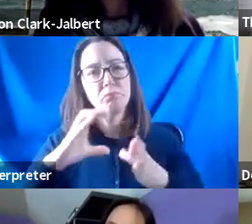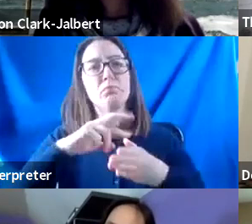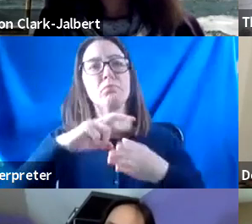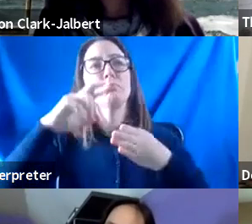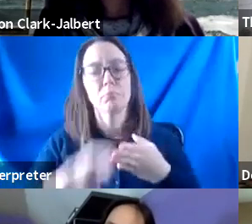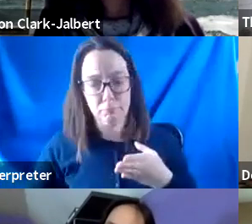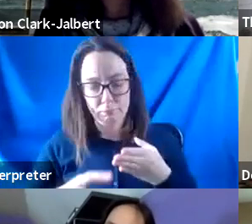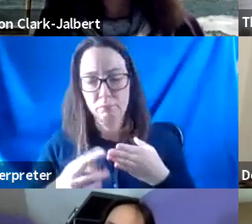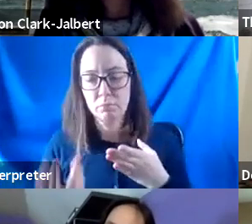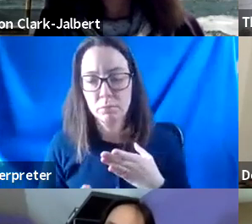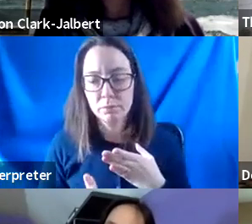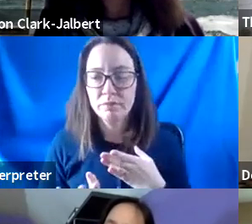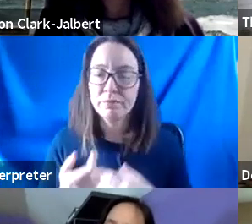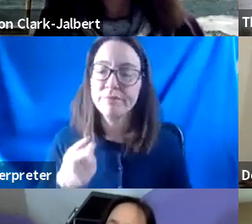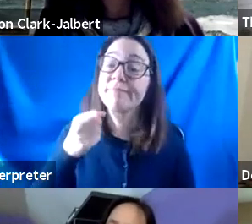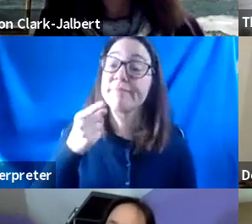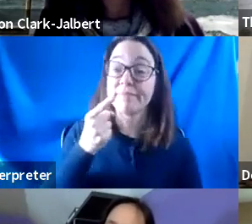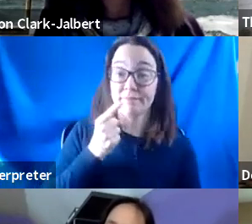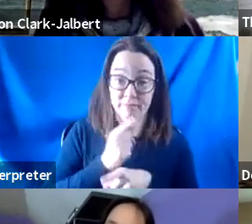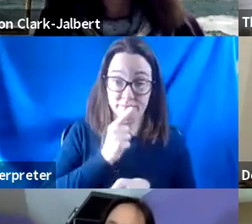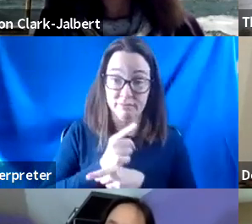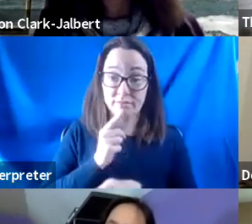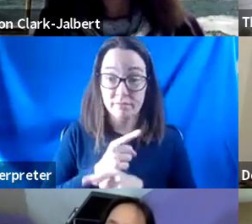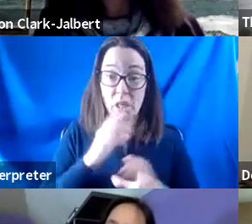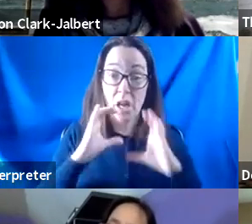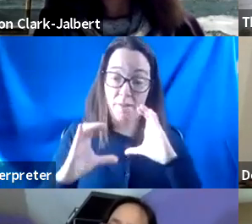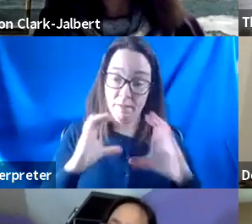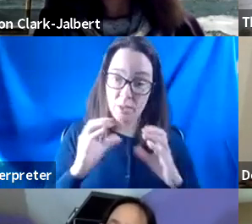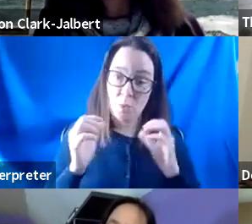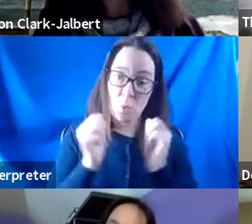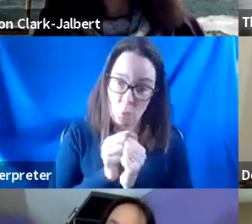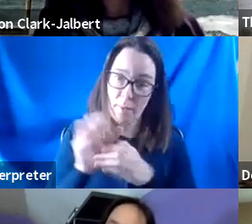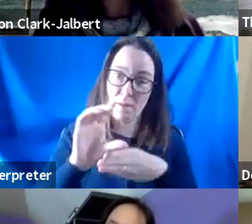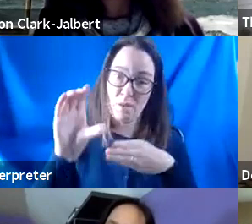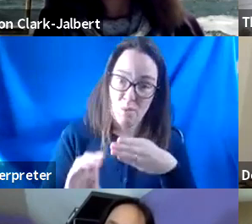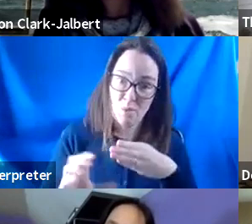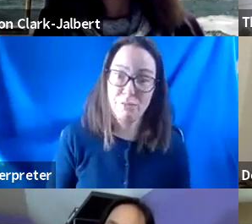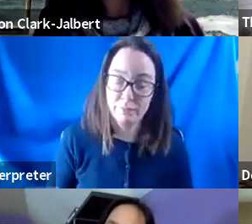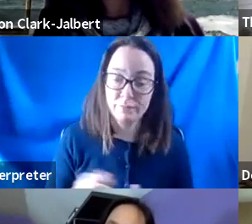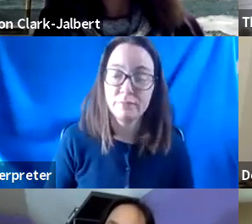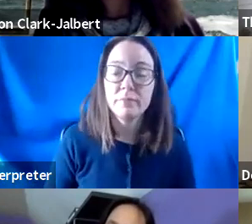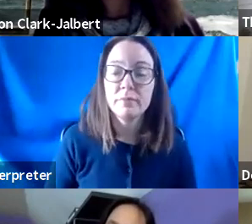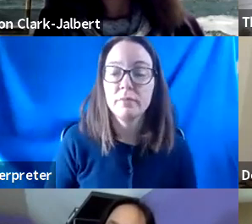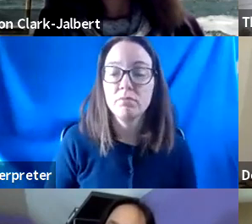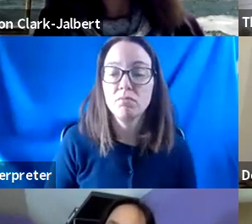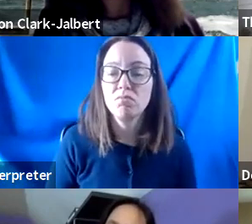a conversation and maybe have some resolve at the end of it. Mm-hmm. Okay, great. What else?